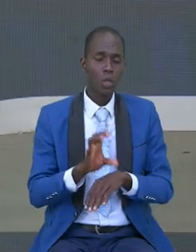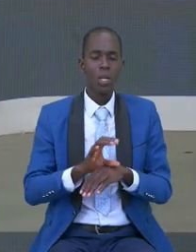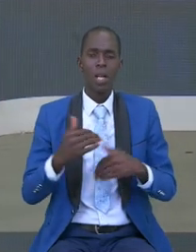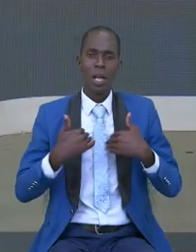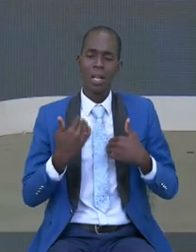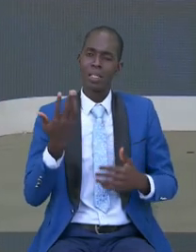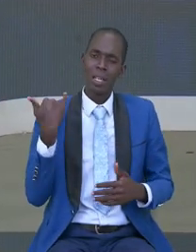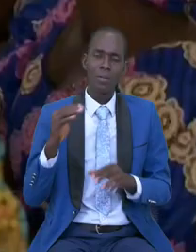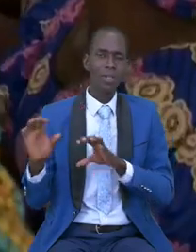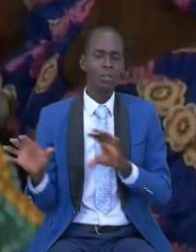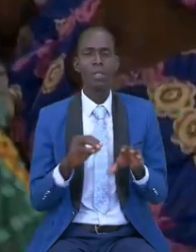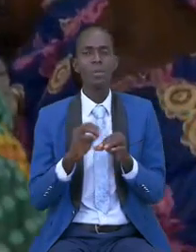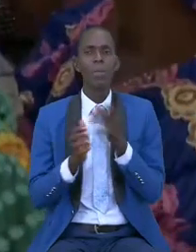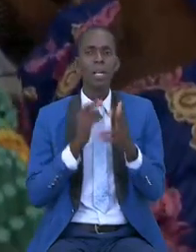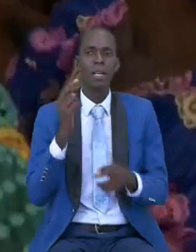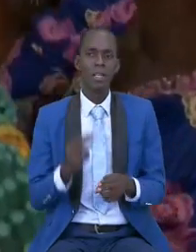ever done.